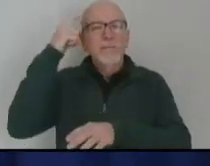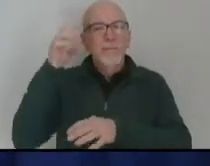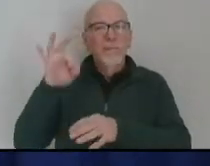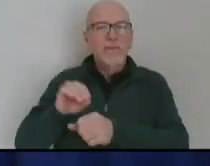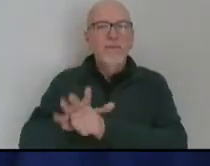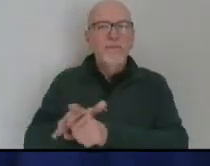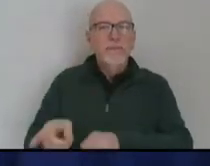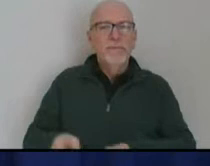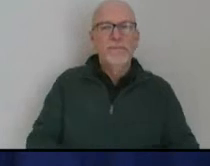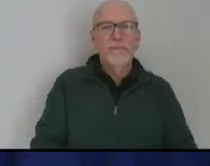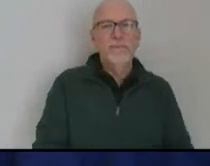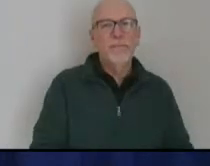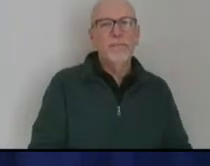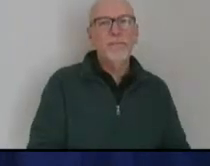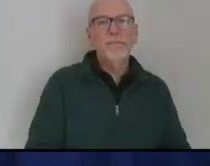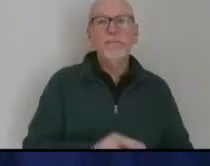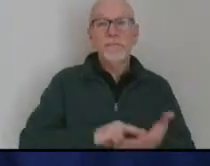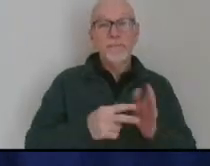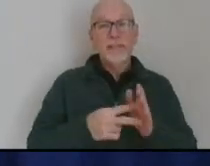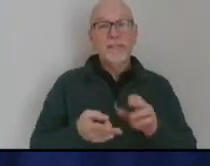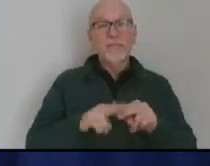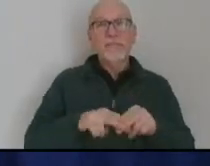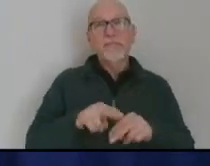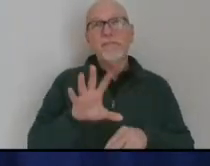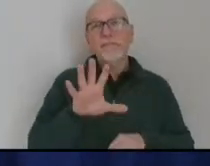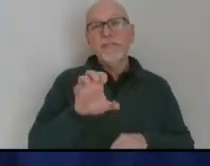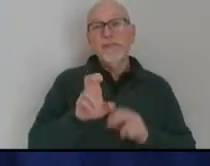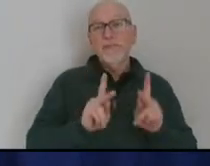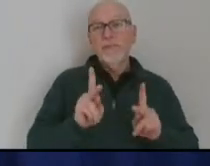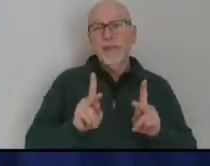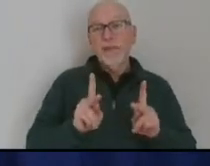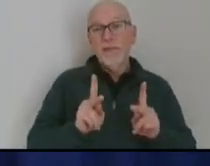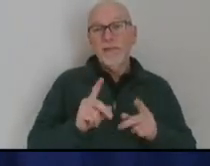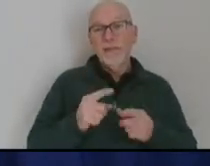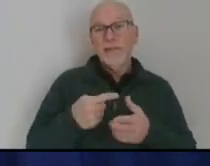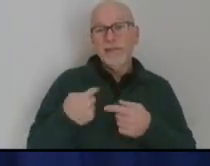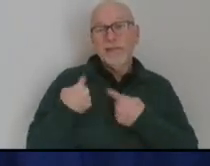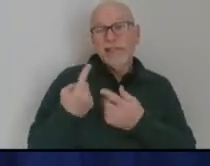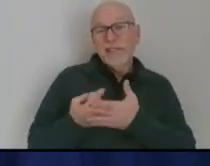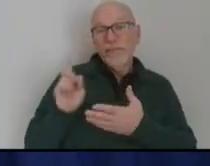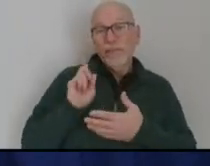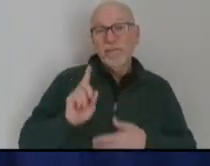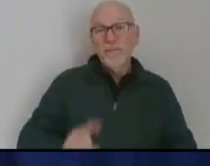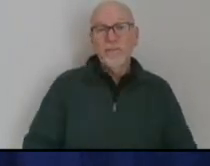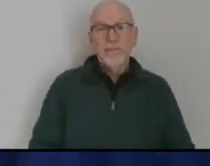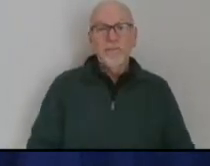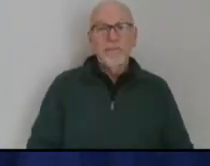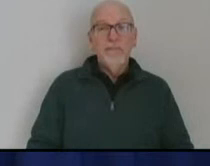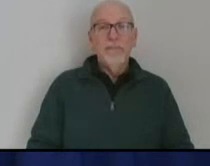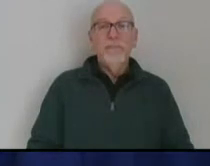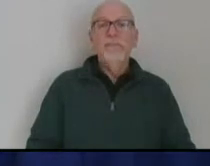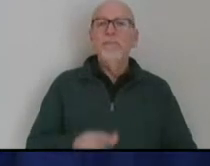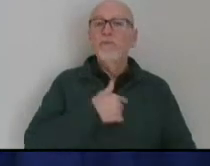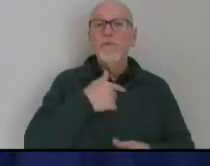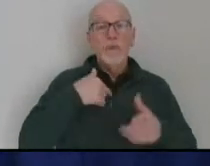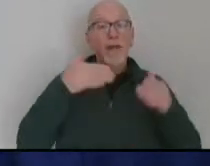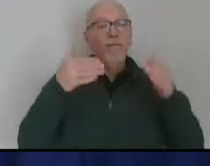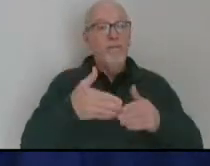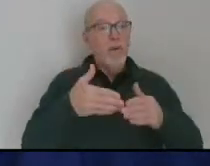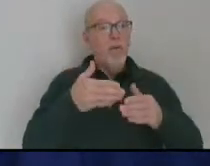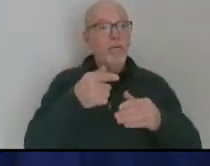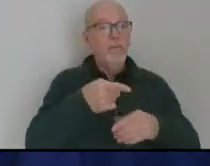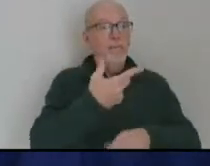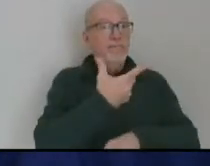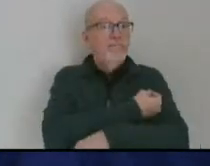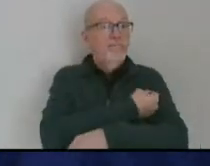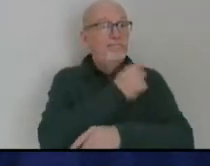diagnosis. That's an increase of about 500 people since last week. As we focus on the promise that the vaccine brings,